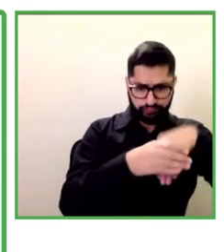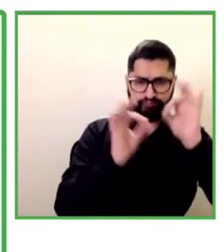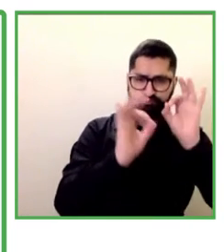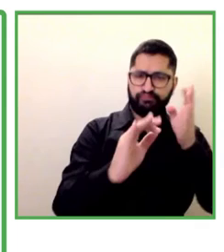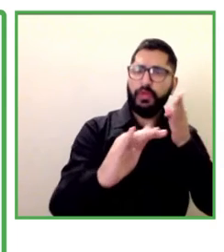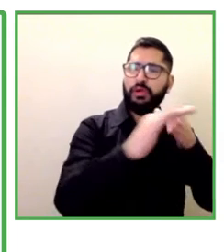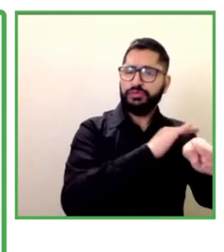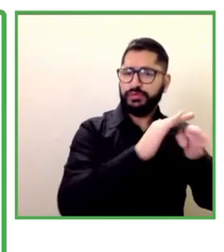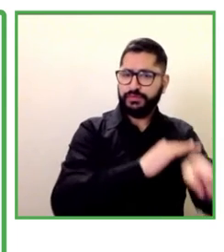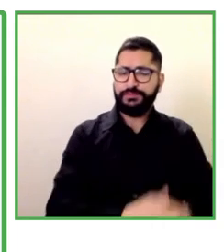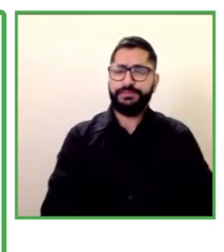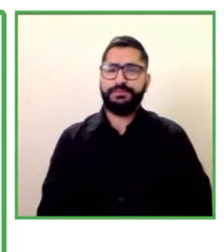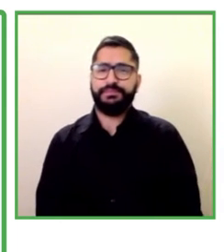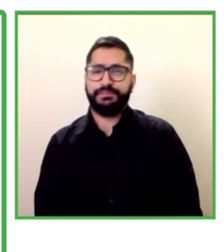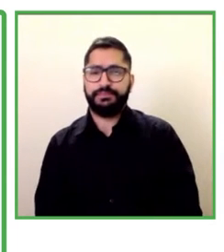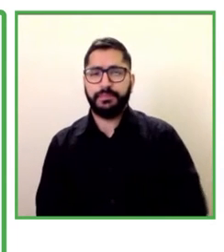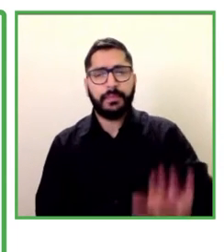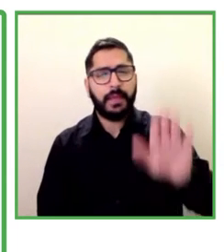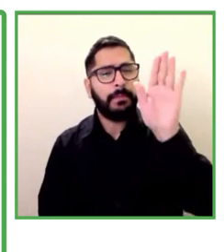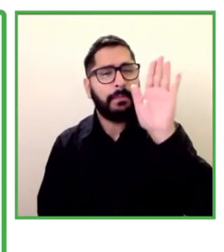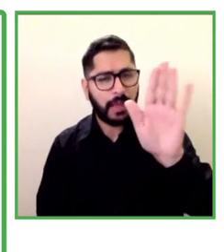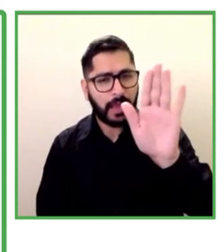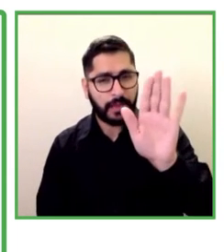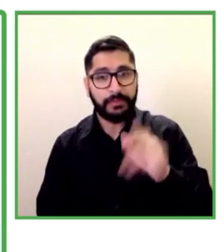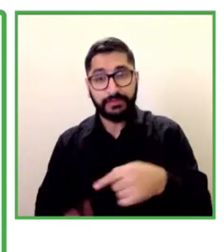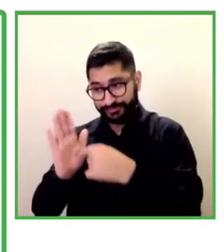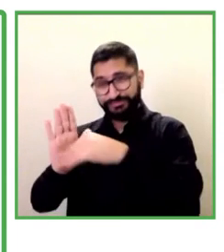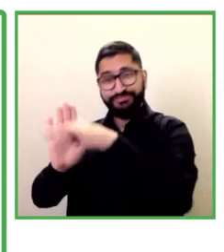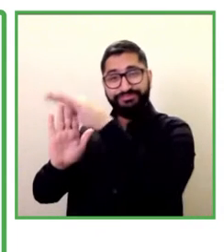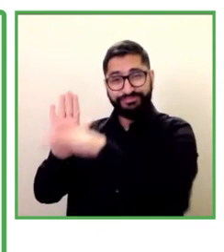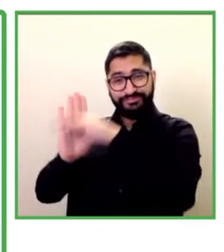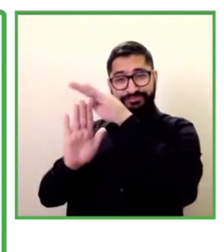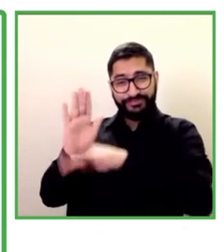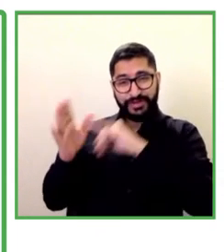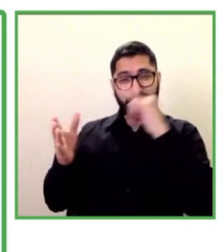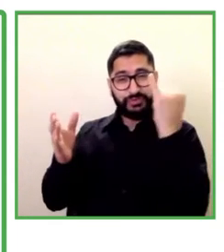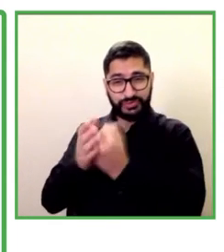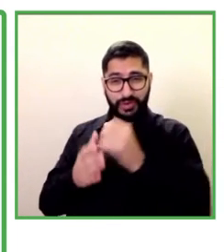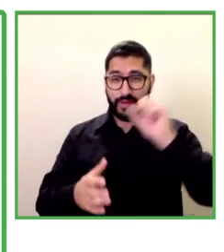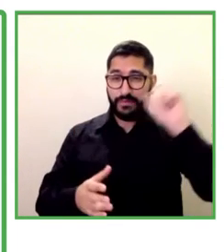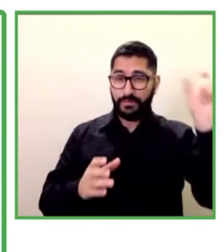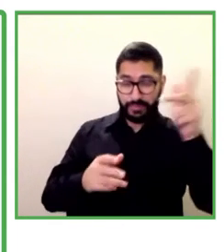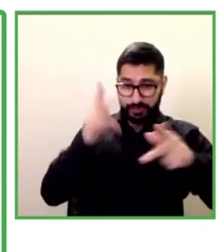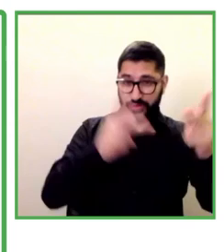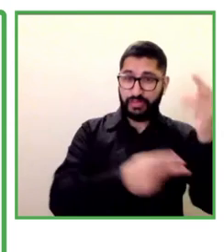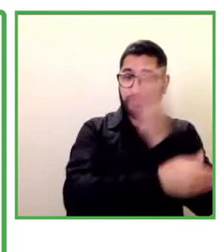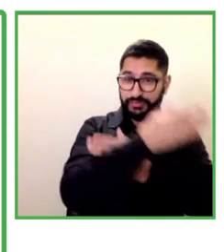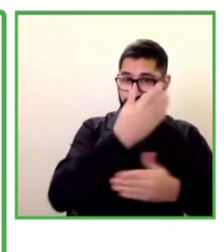En el índice de inclusión de personas con discapacidad, in the index of people with disability,